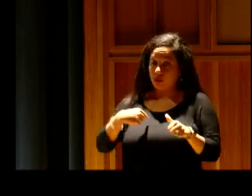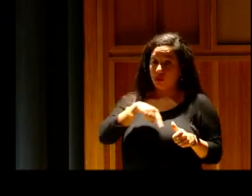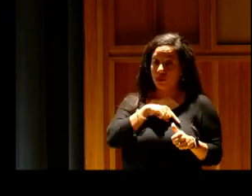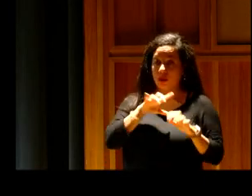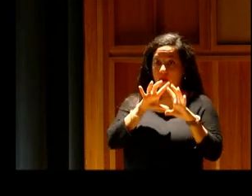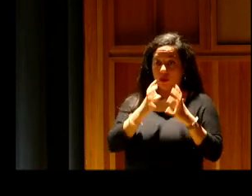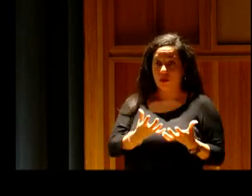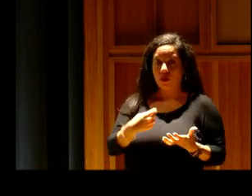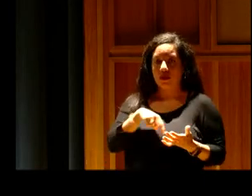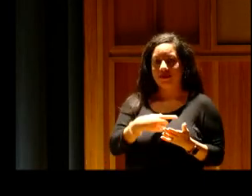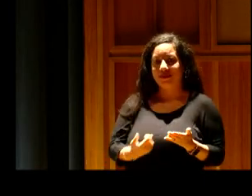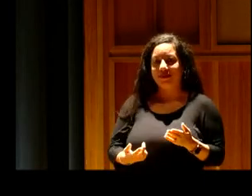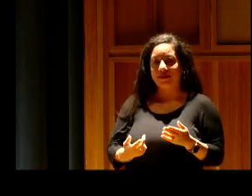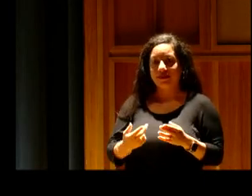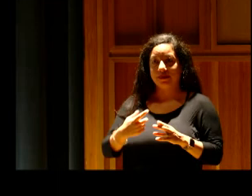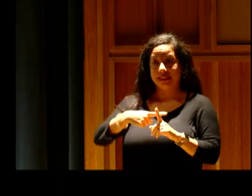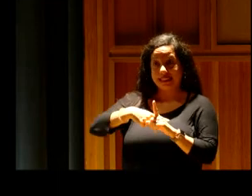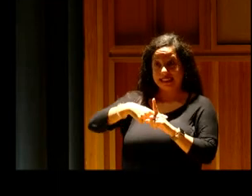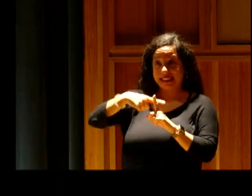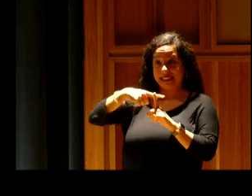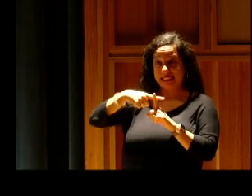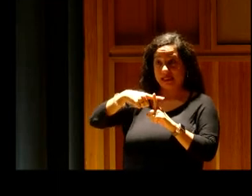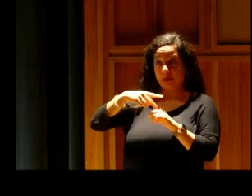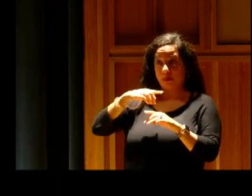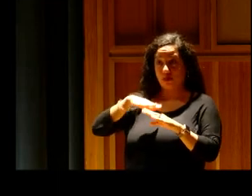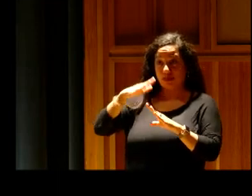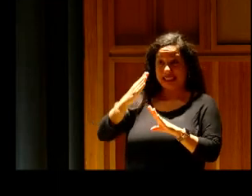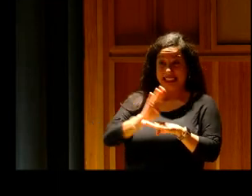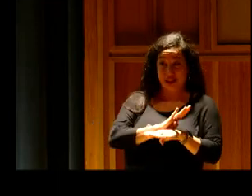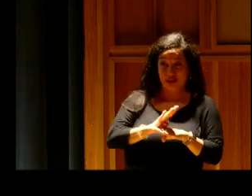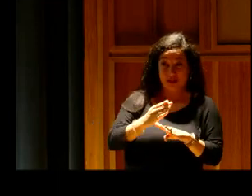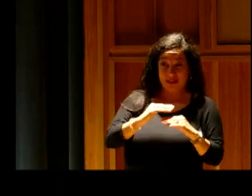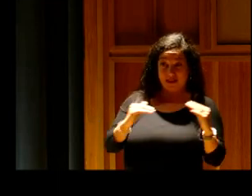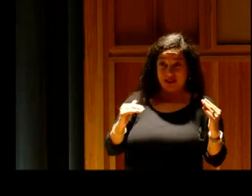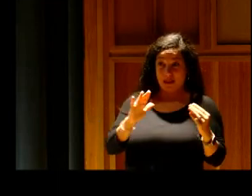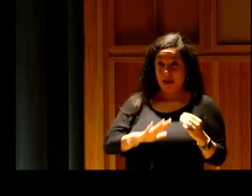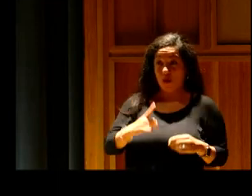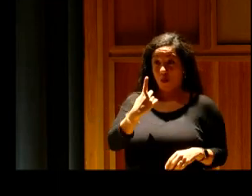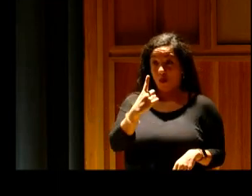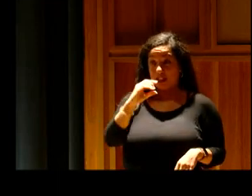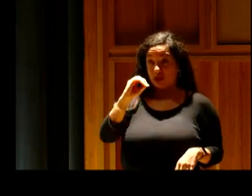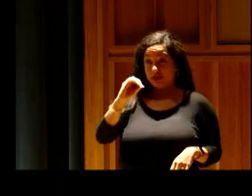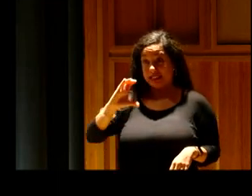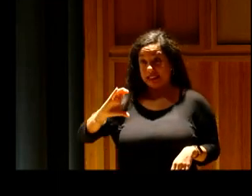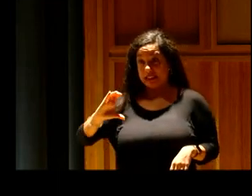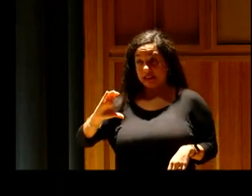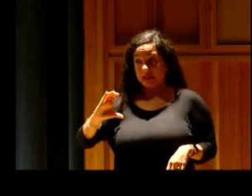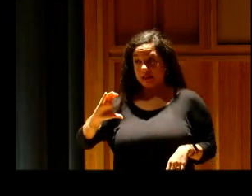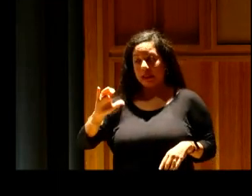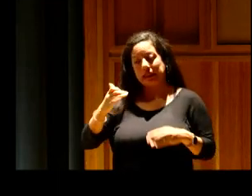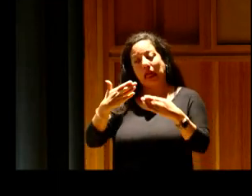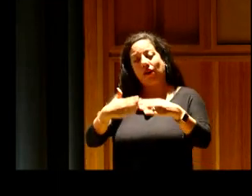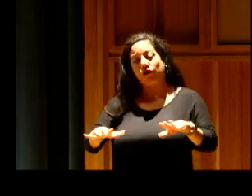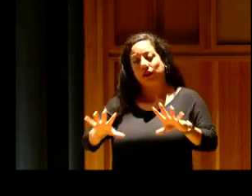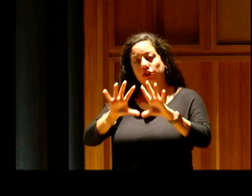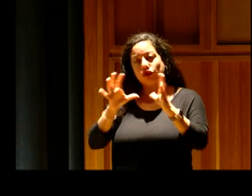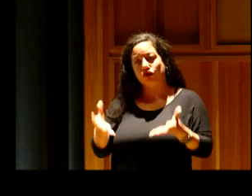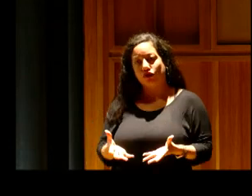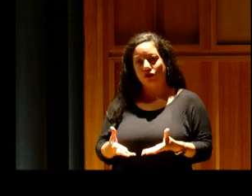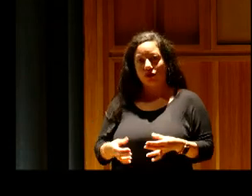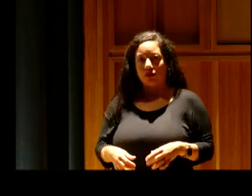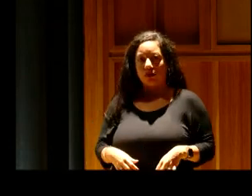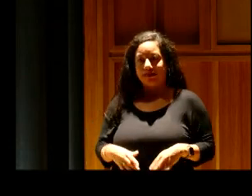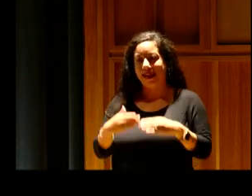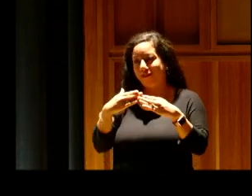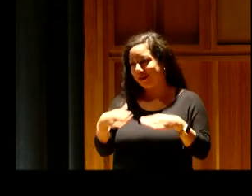we've increased temperatures above pre-industrial levels by about 1 degree centigrade. Of course, that's an average, and